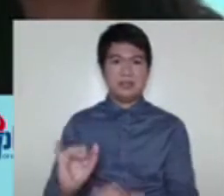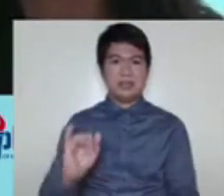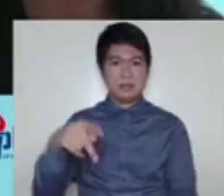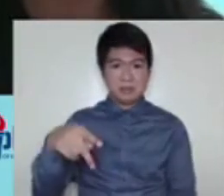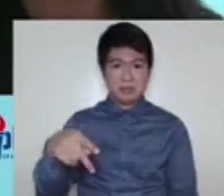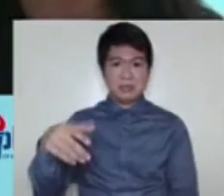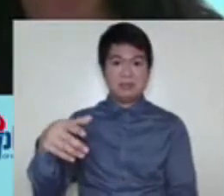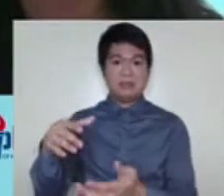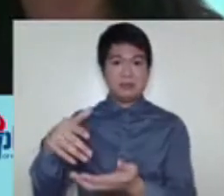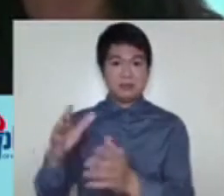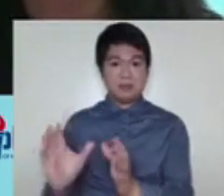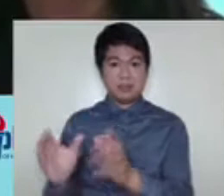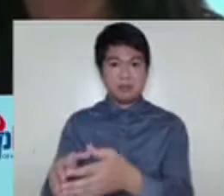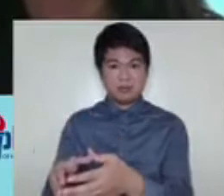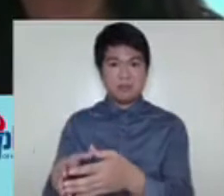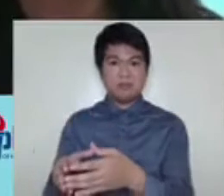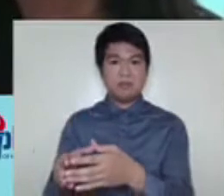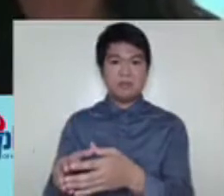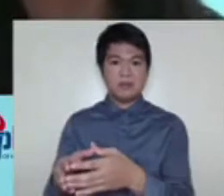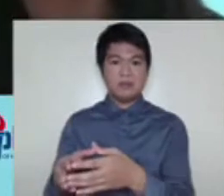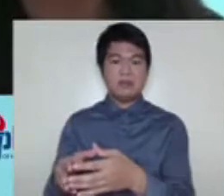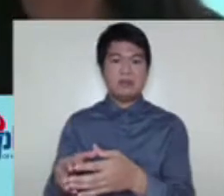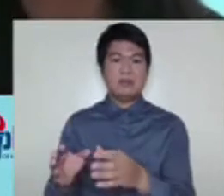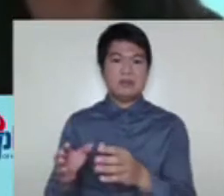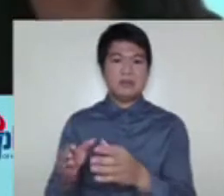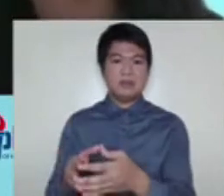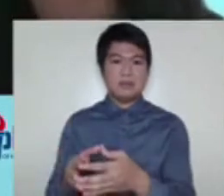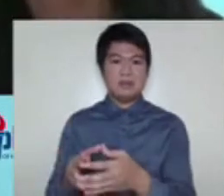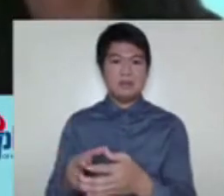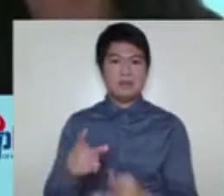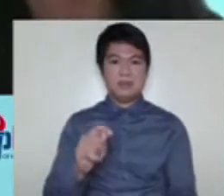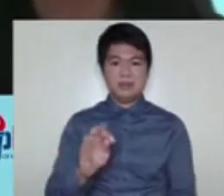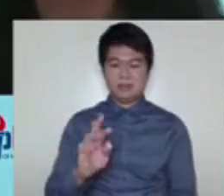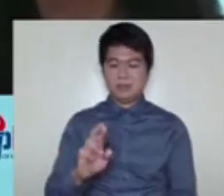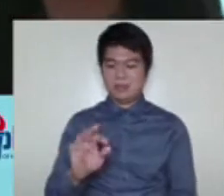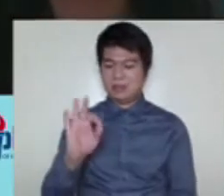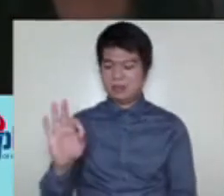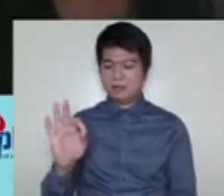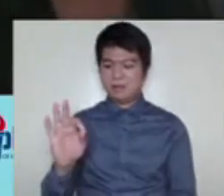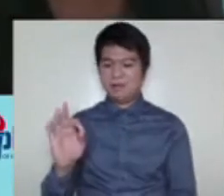B MOV, which is the TRF or the teacher reflection form.